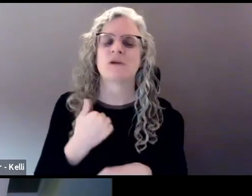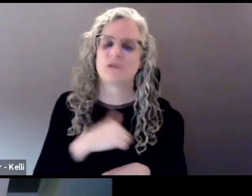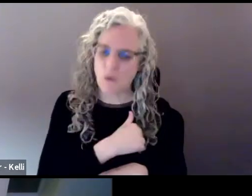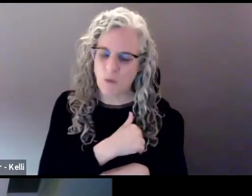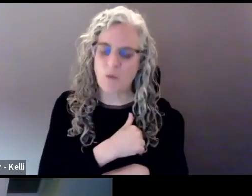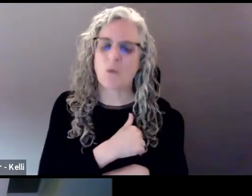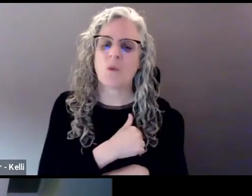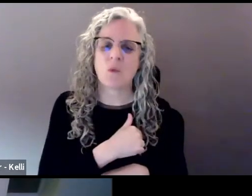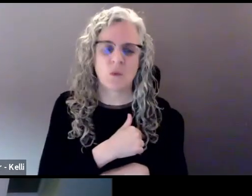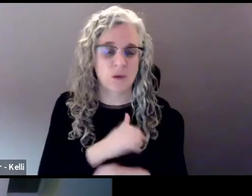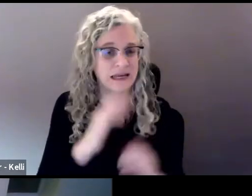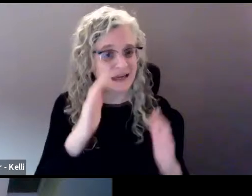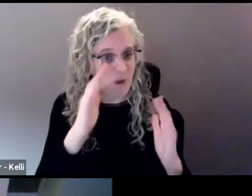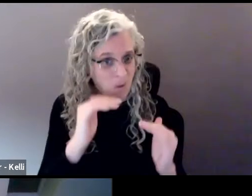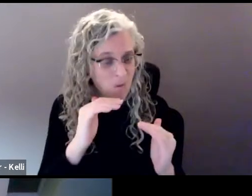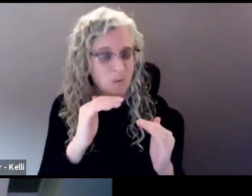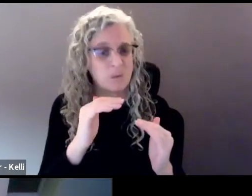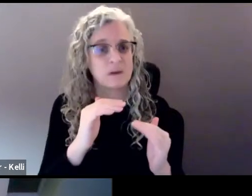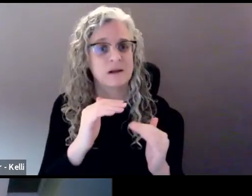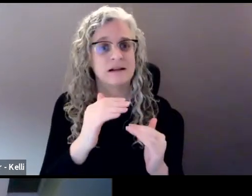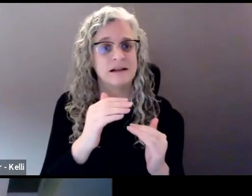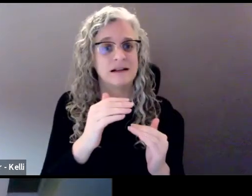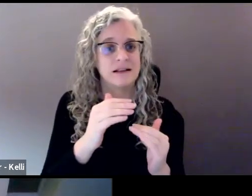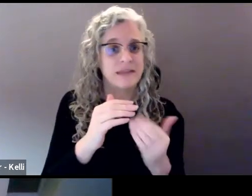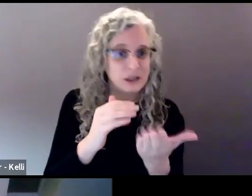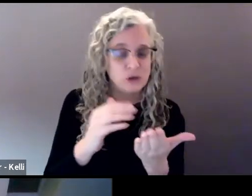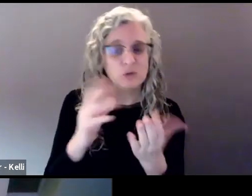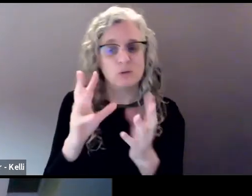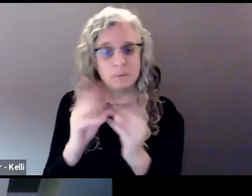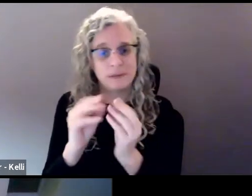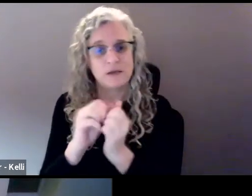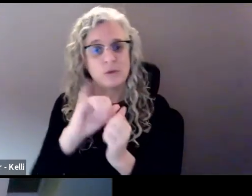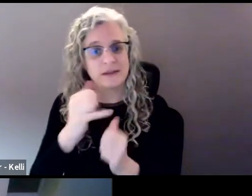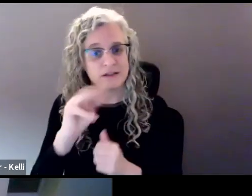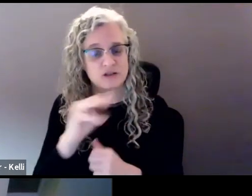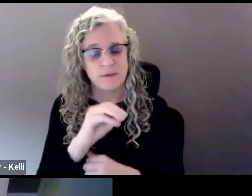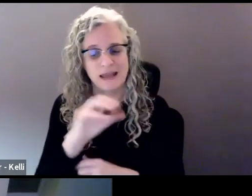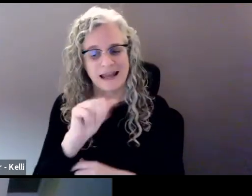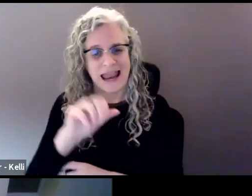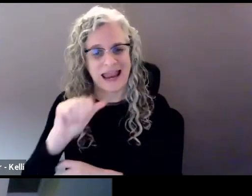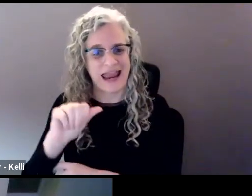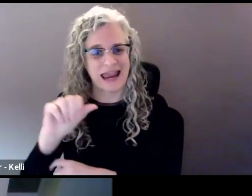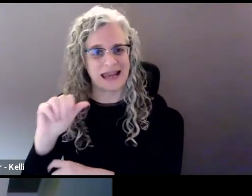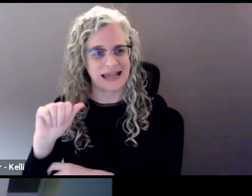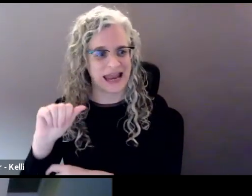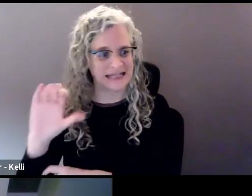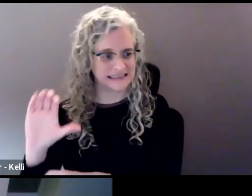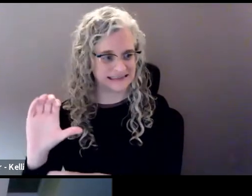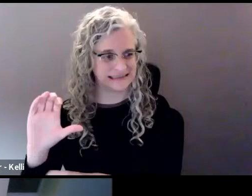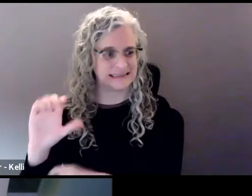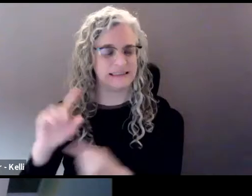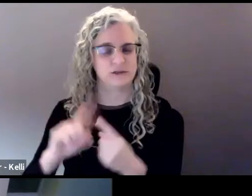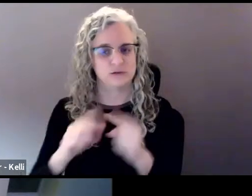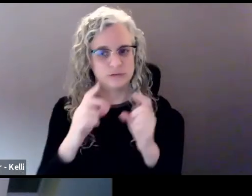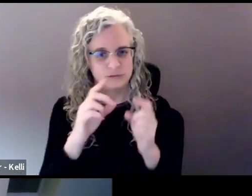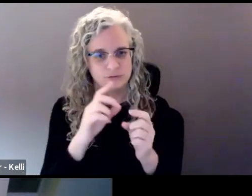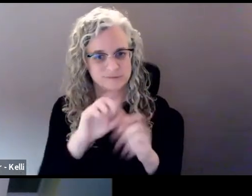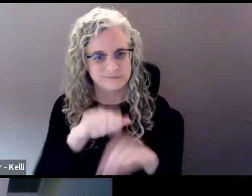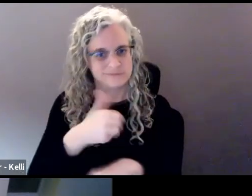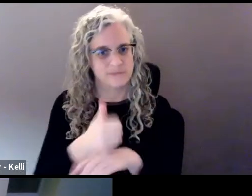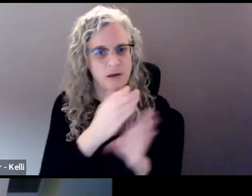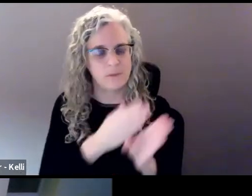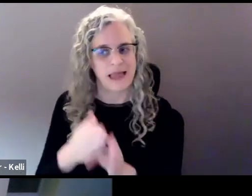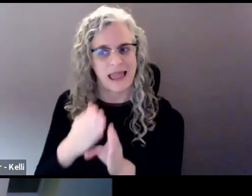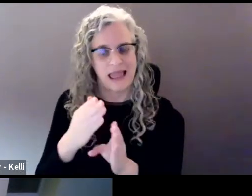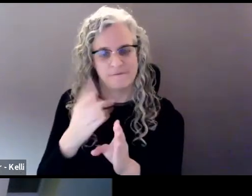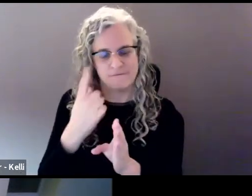We'd appreciate it if you would get with Jim and the AAC to develop a plan for how to handle the needs of this special